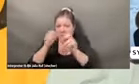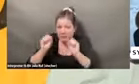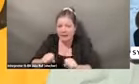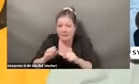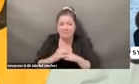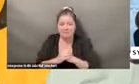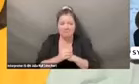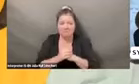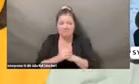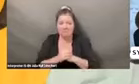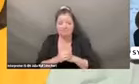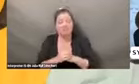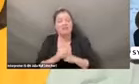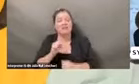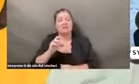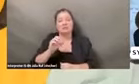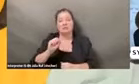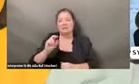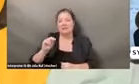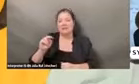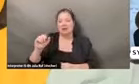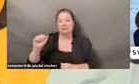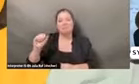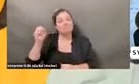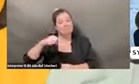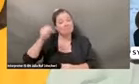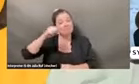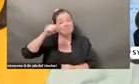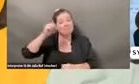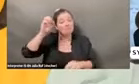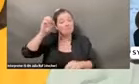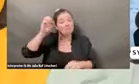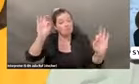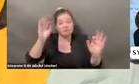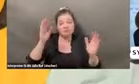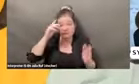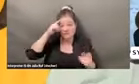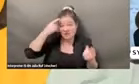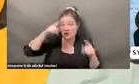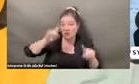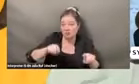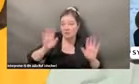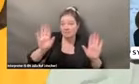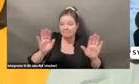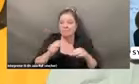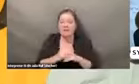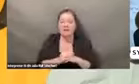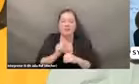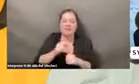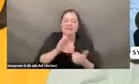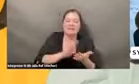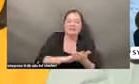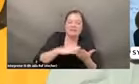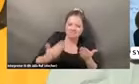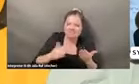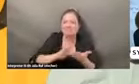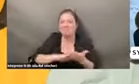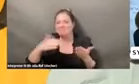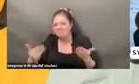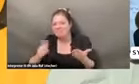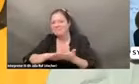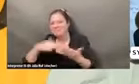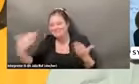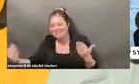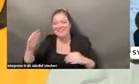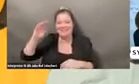agree, but I also think that there is an idea with the translations, and the reason we are really trying to do this at national level is to make